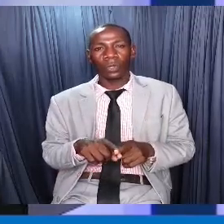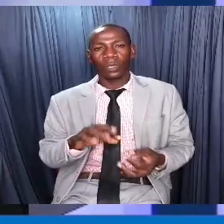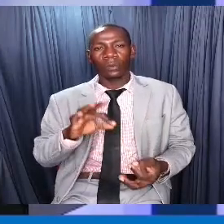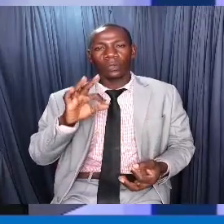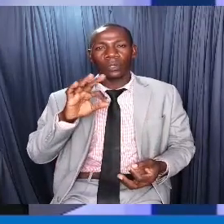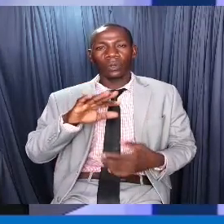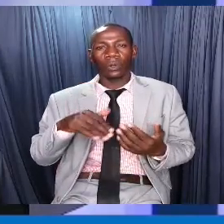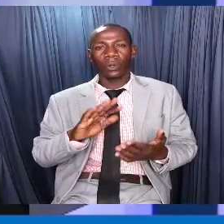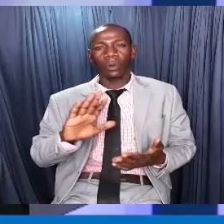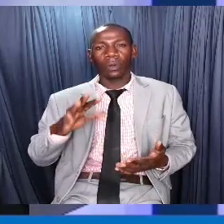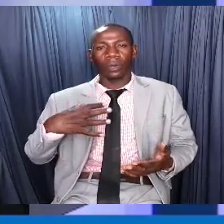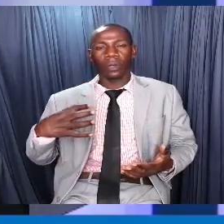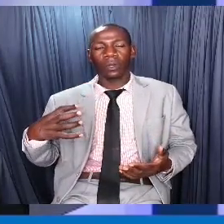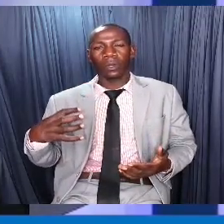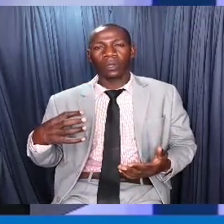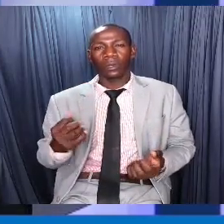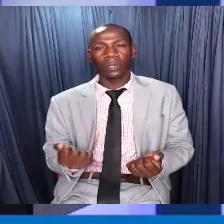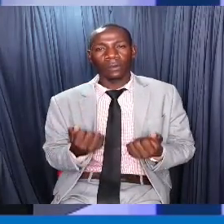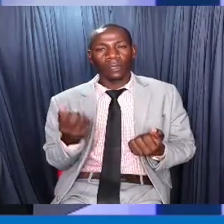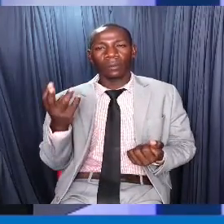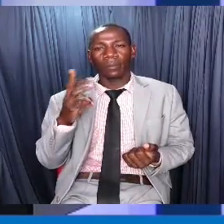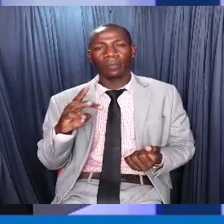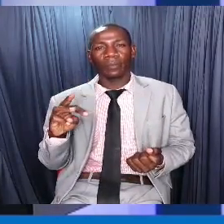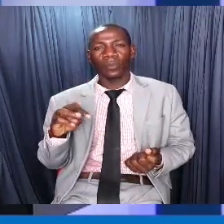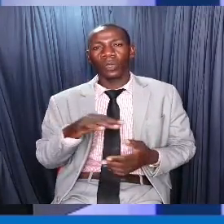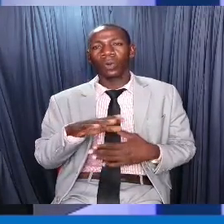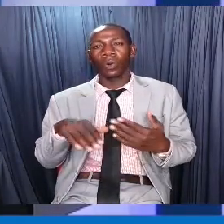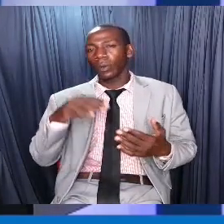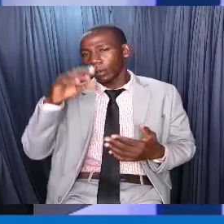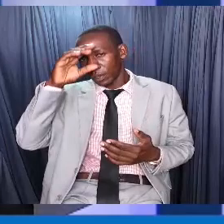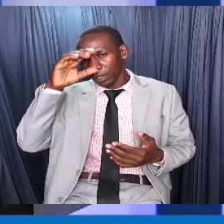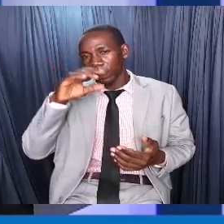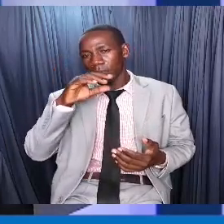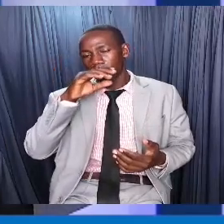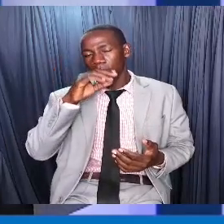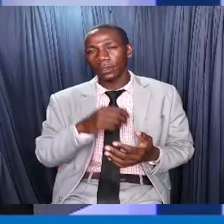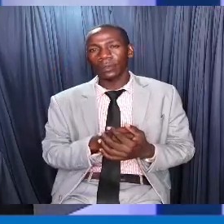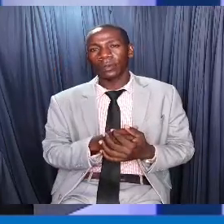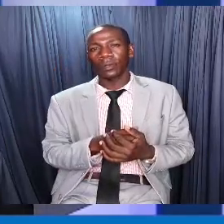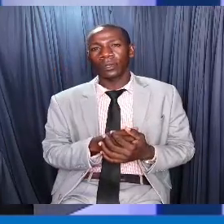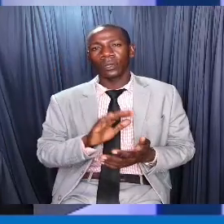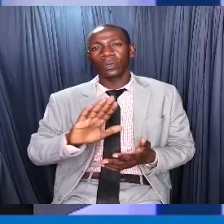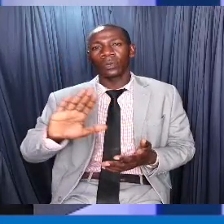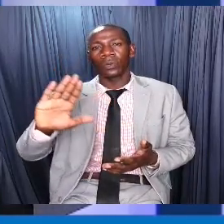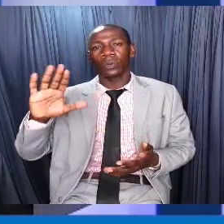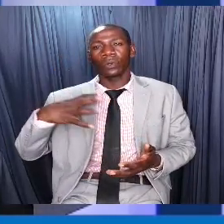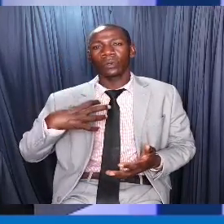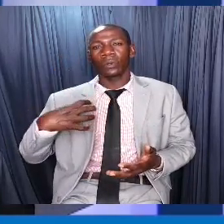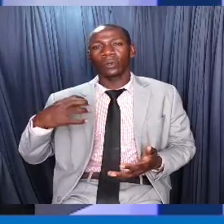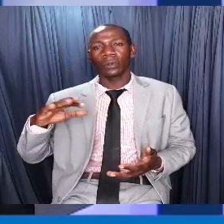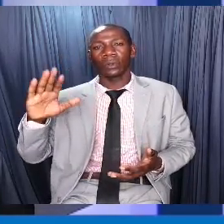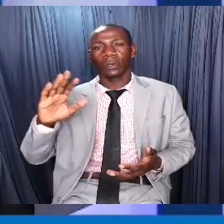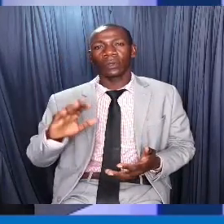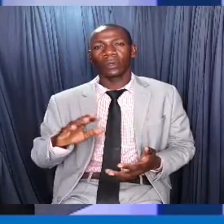ni mali yako. Because all their souls are your property. Lord, save them. Wale wote, all drunkards, ni mali yako. Are your